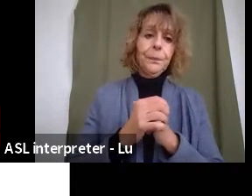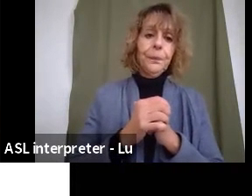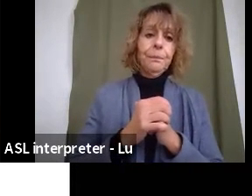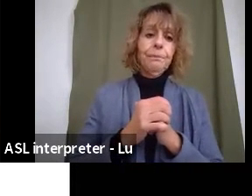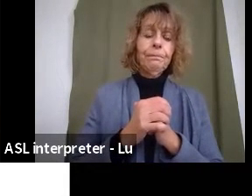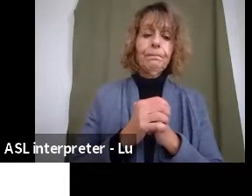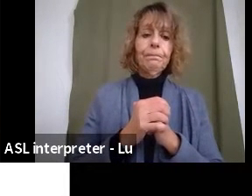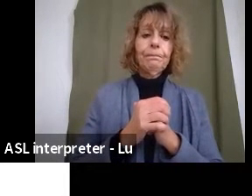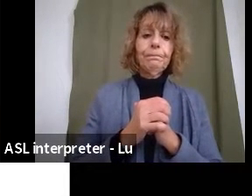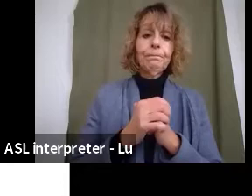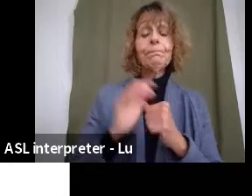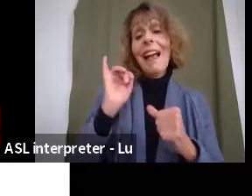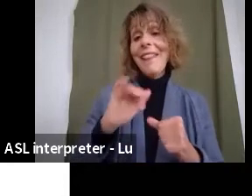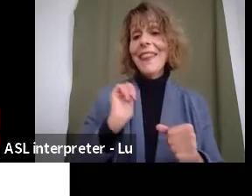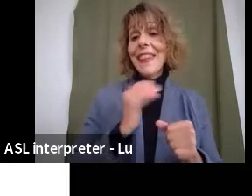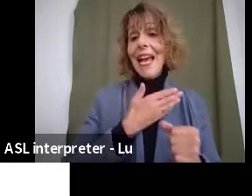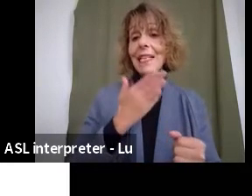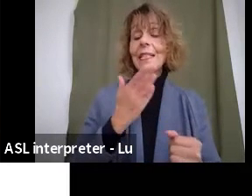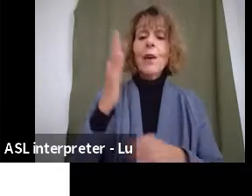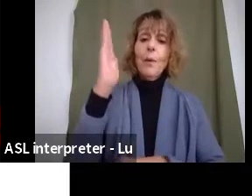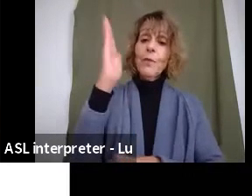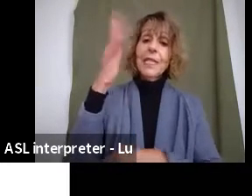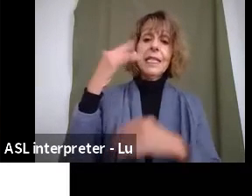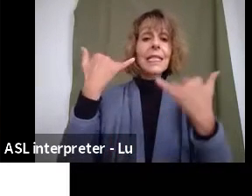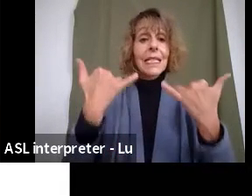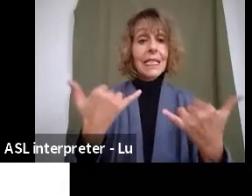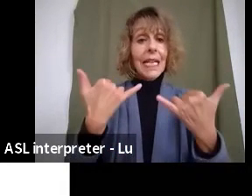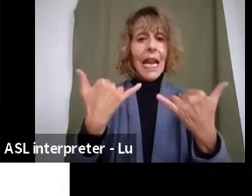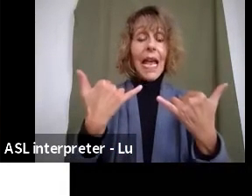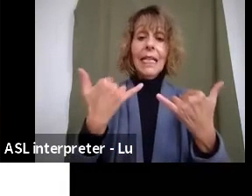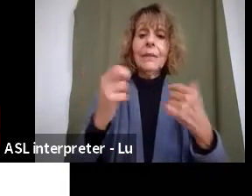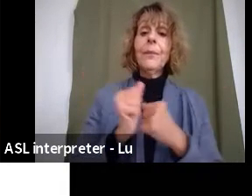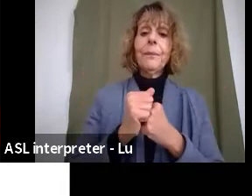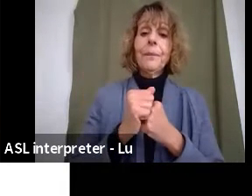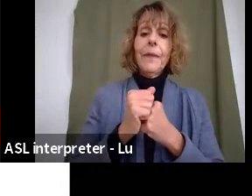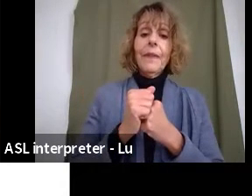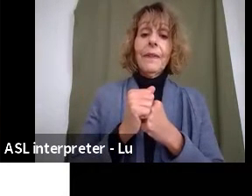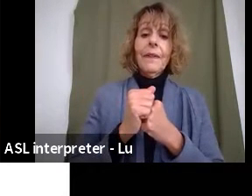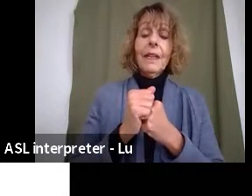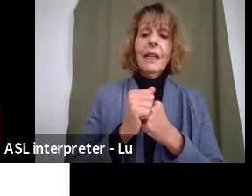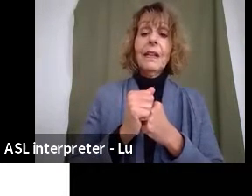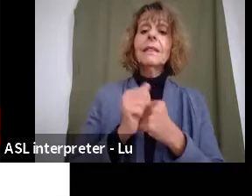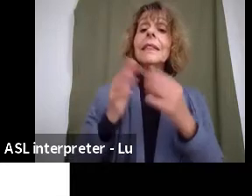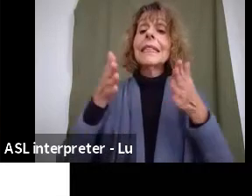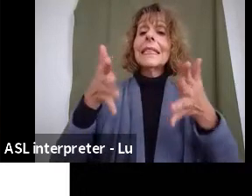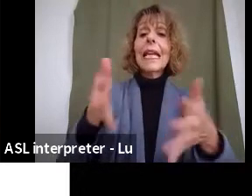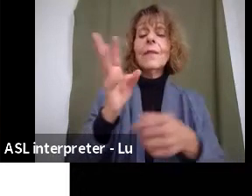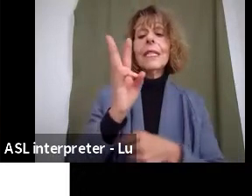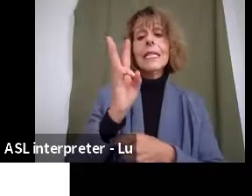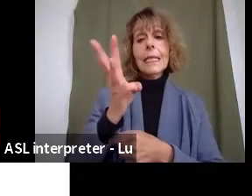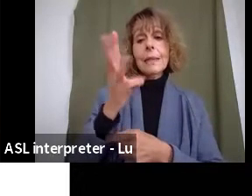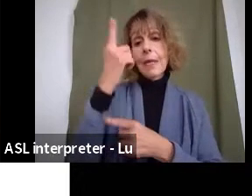So that's our presentation. We've got about 6 minutes for questions.